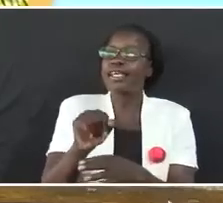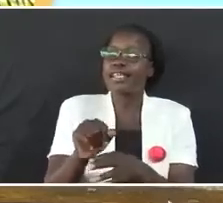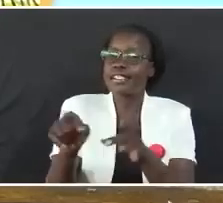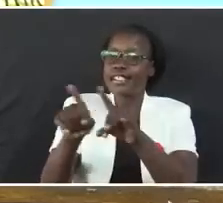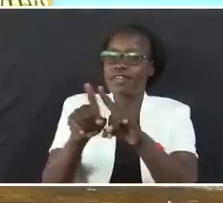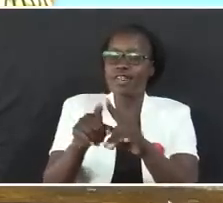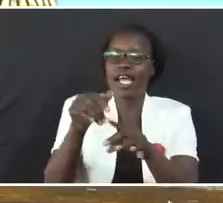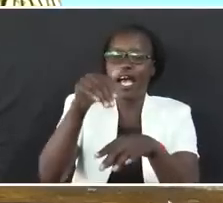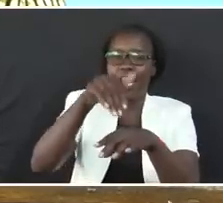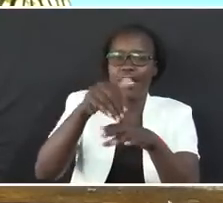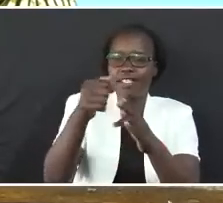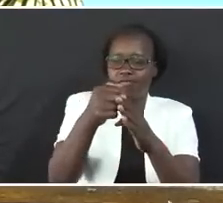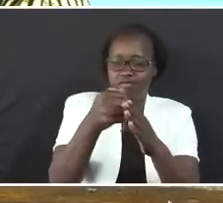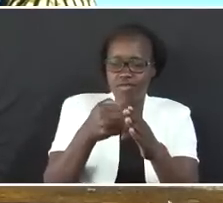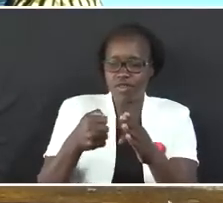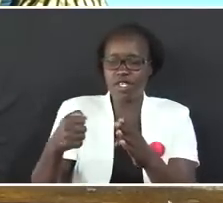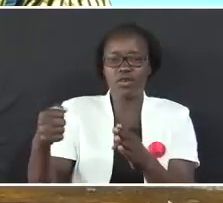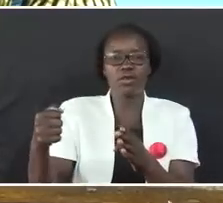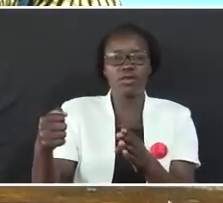door.